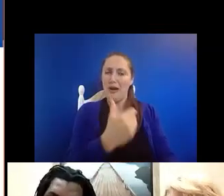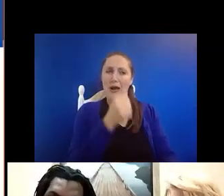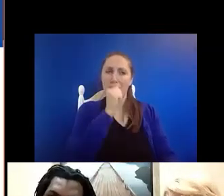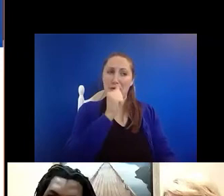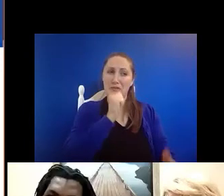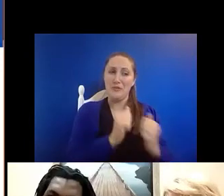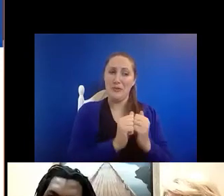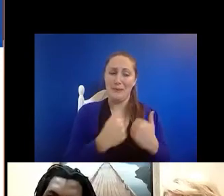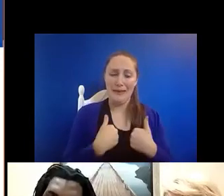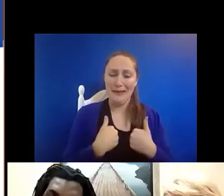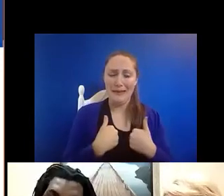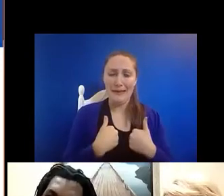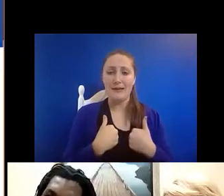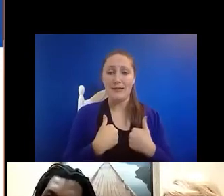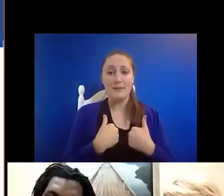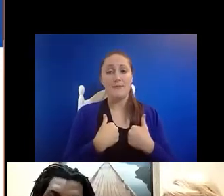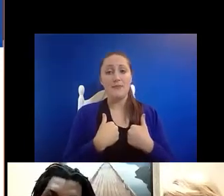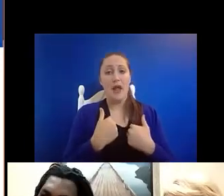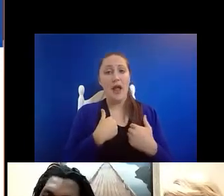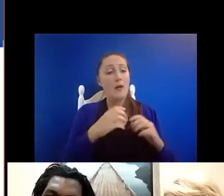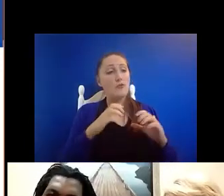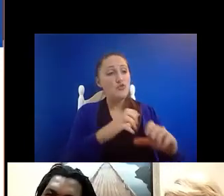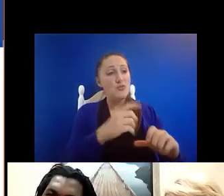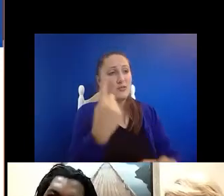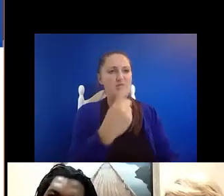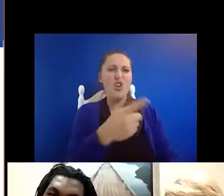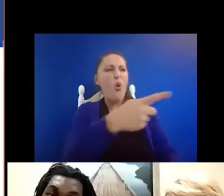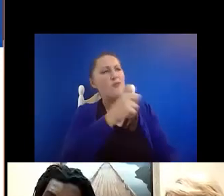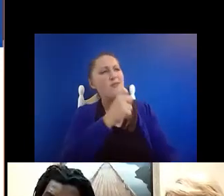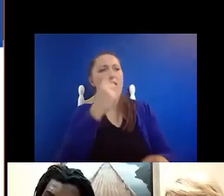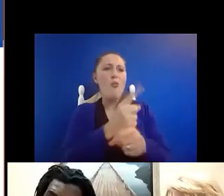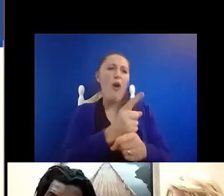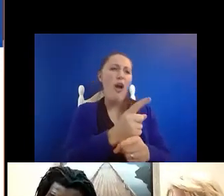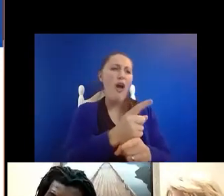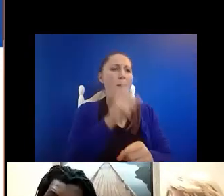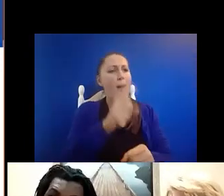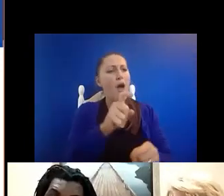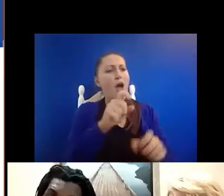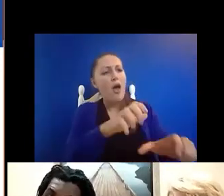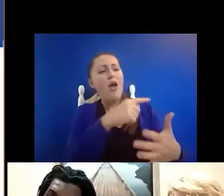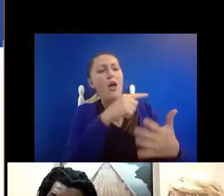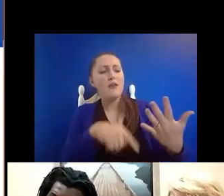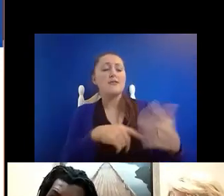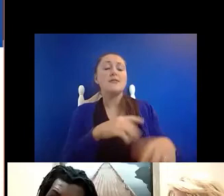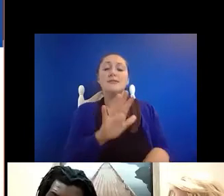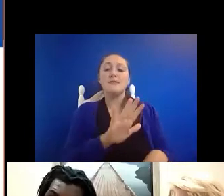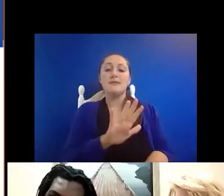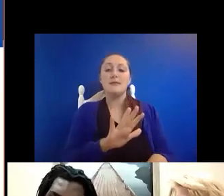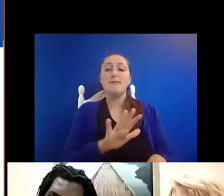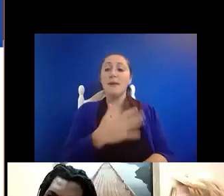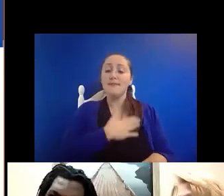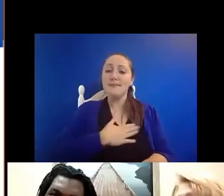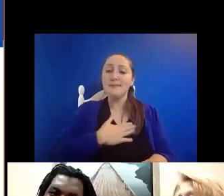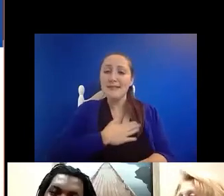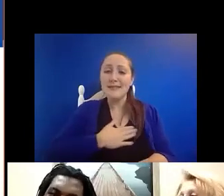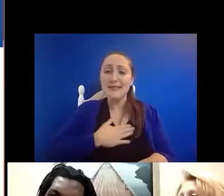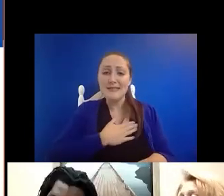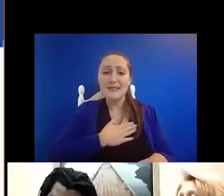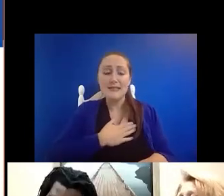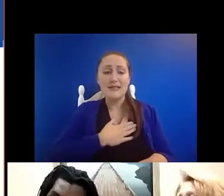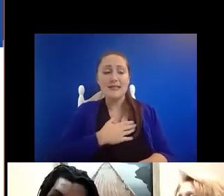much. Like I'm doing something, she's told me that's not right, how to do it. But please, like if